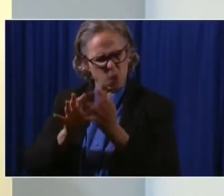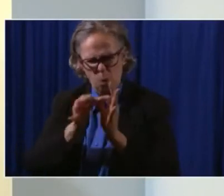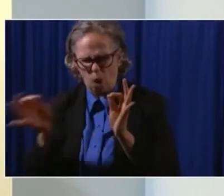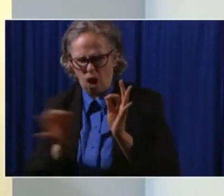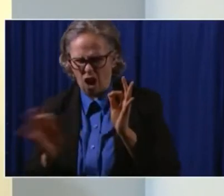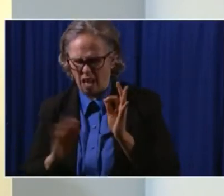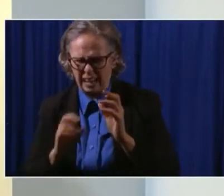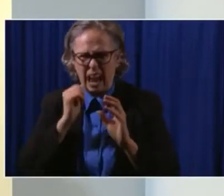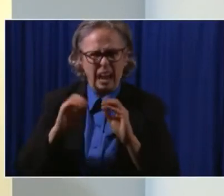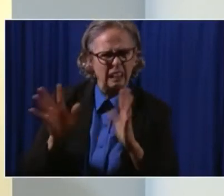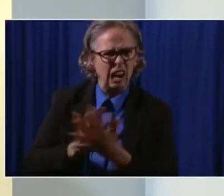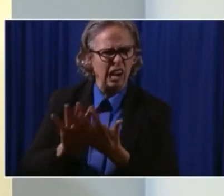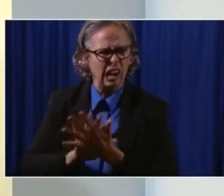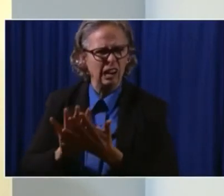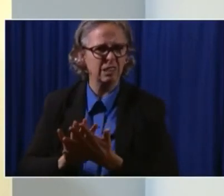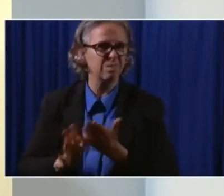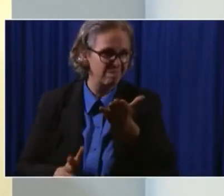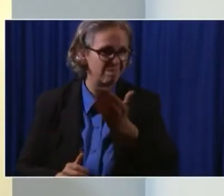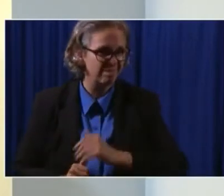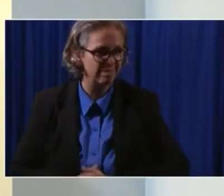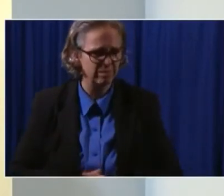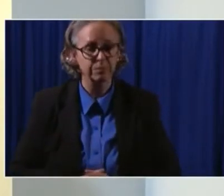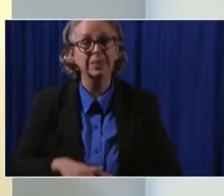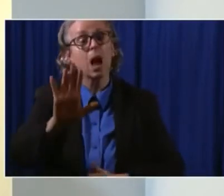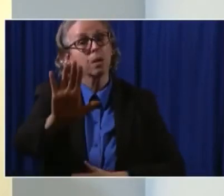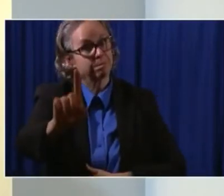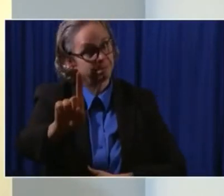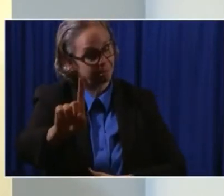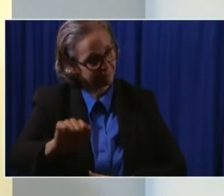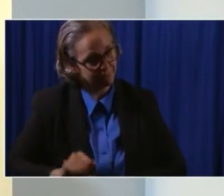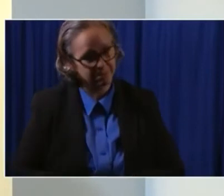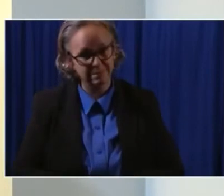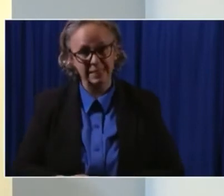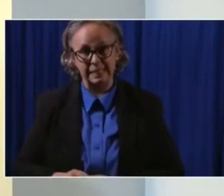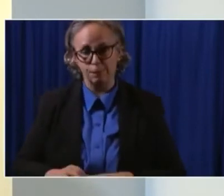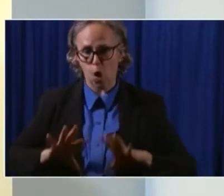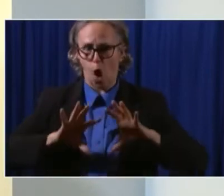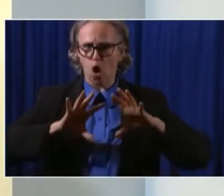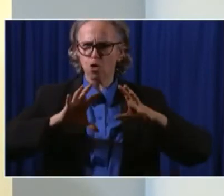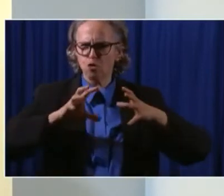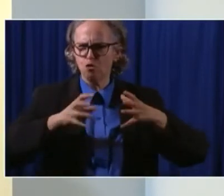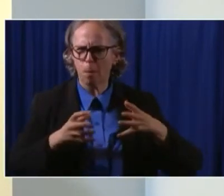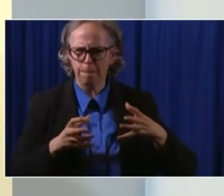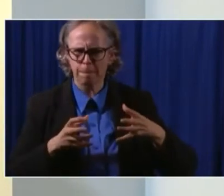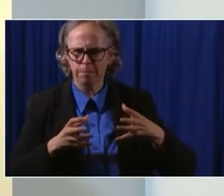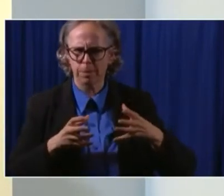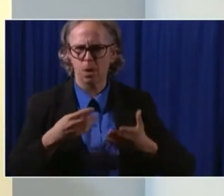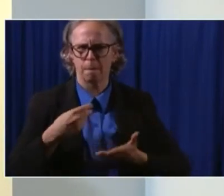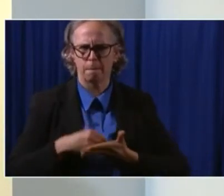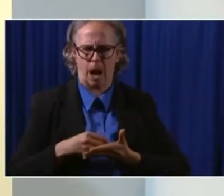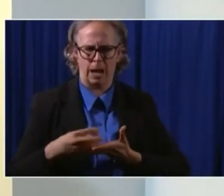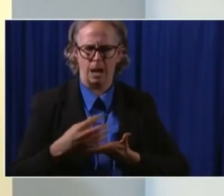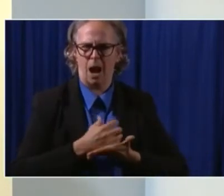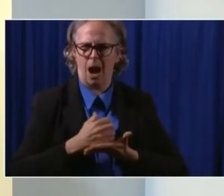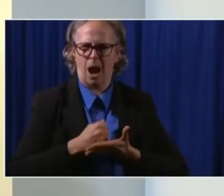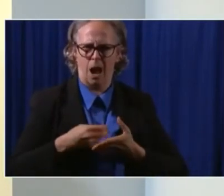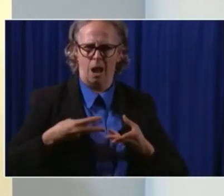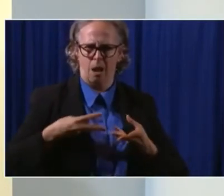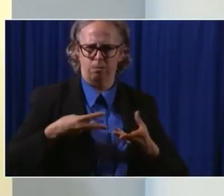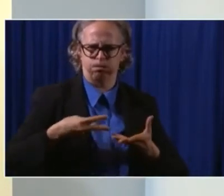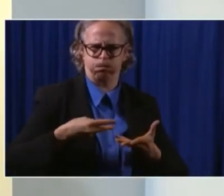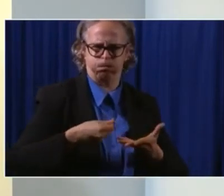Although, albeit that when a group pays money to collect signatures, they get to